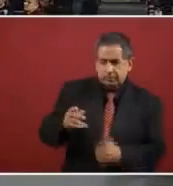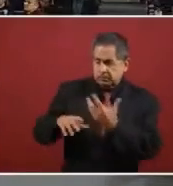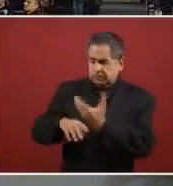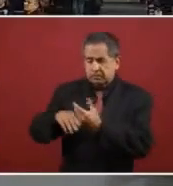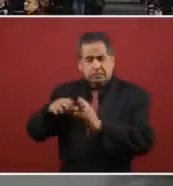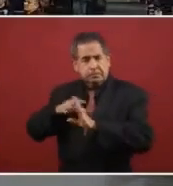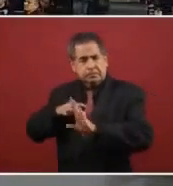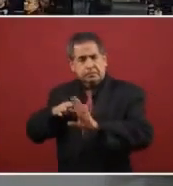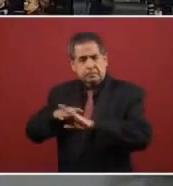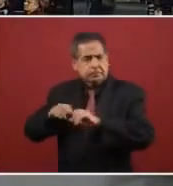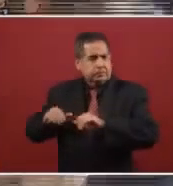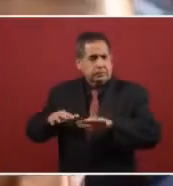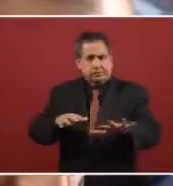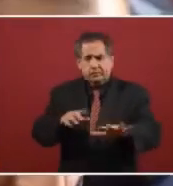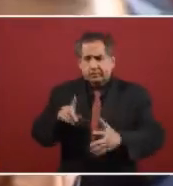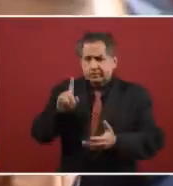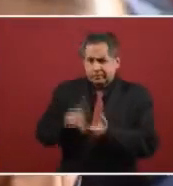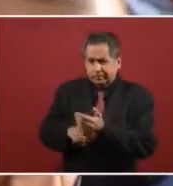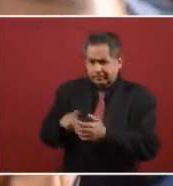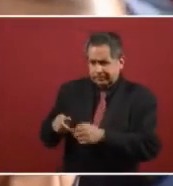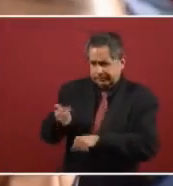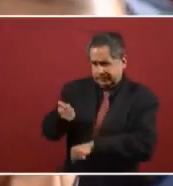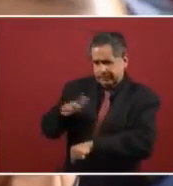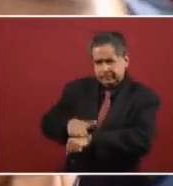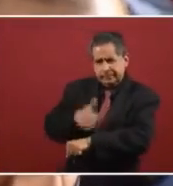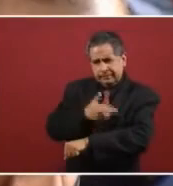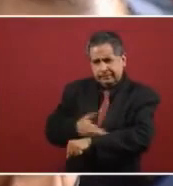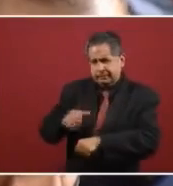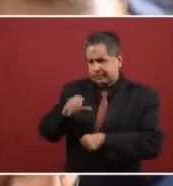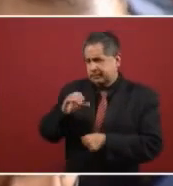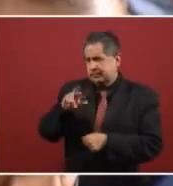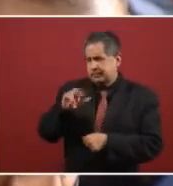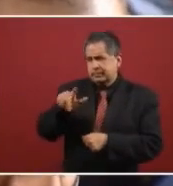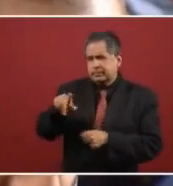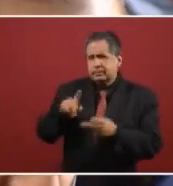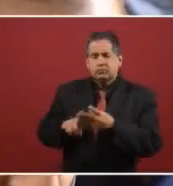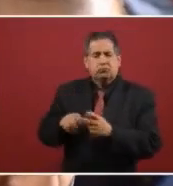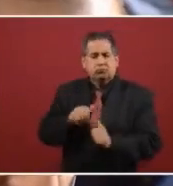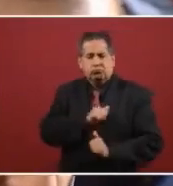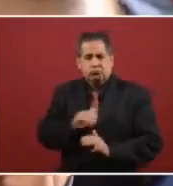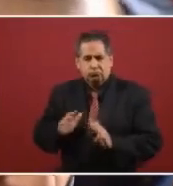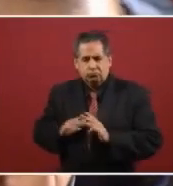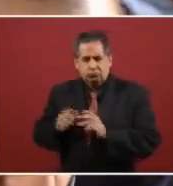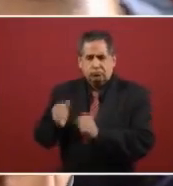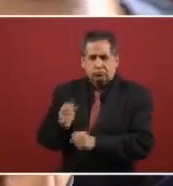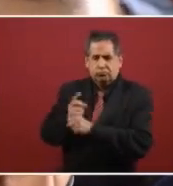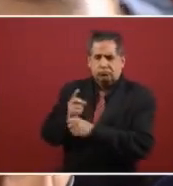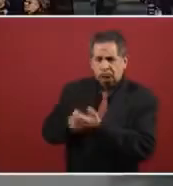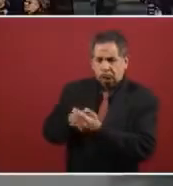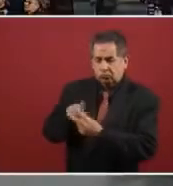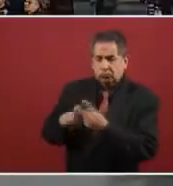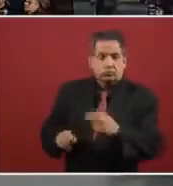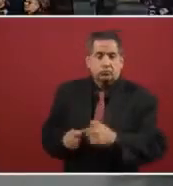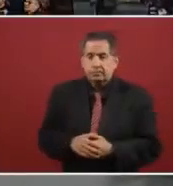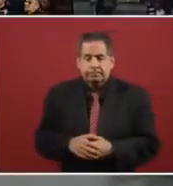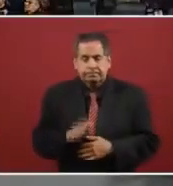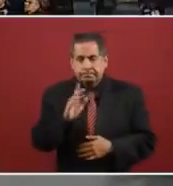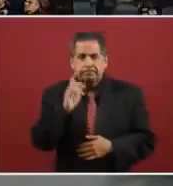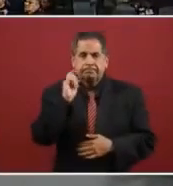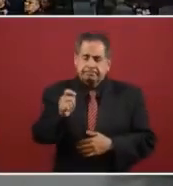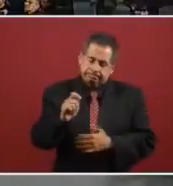migratorios es fundamentalmente una cuestión administrativa So civil do o you una think cuestión that's militar a y de seguridad pública? actually a Es un asunto situation?